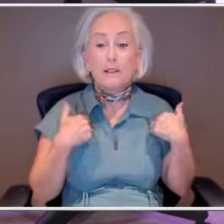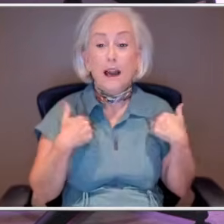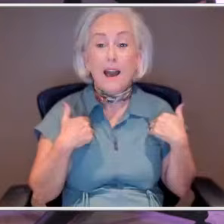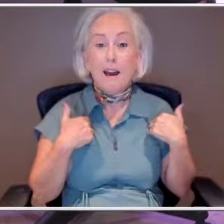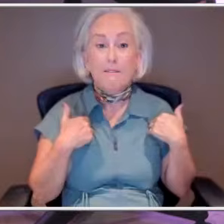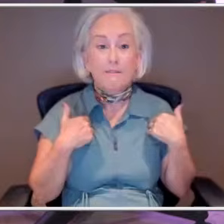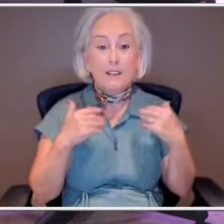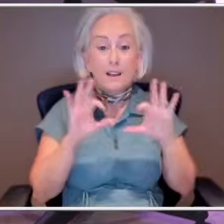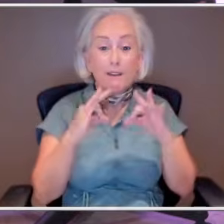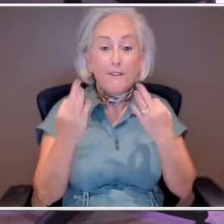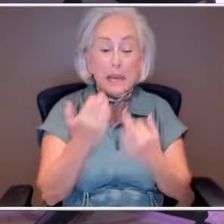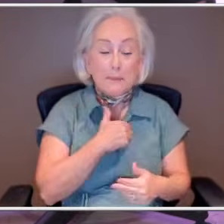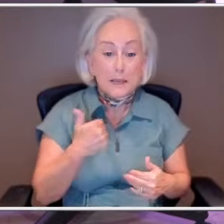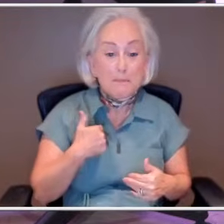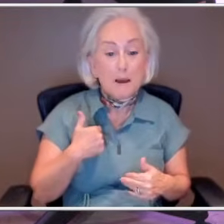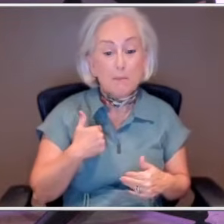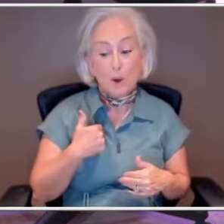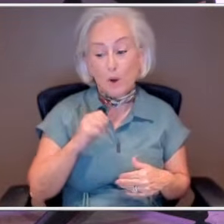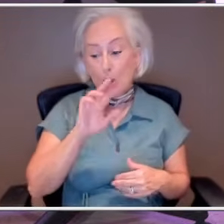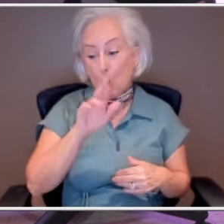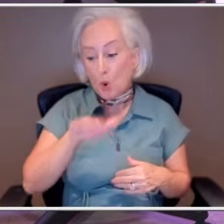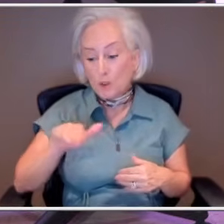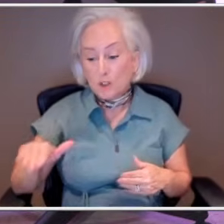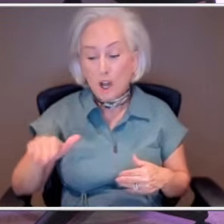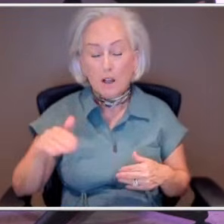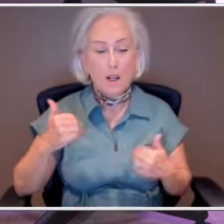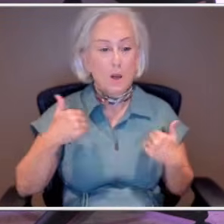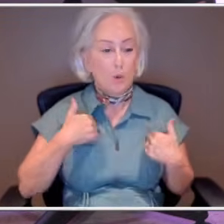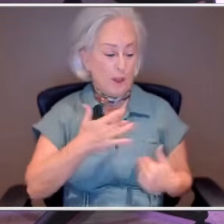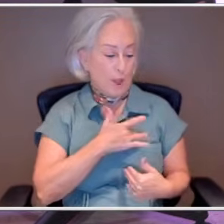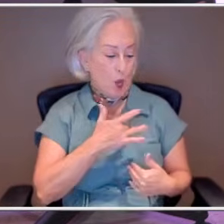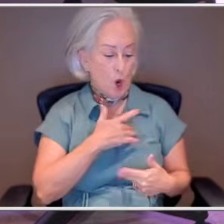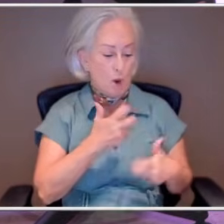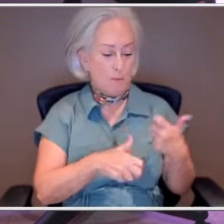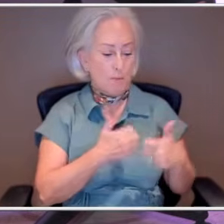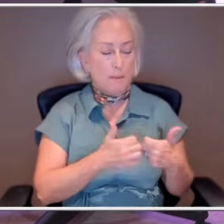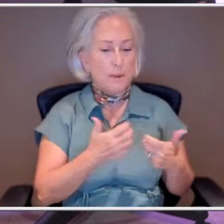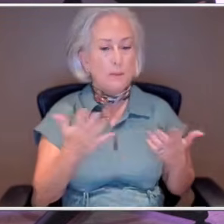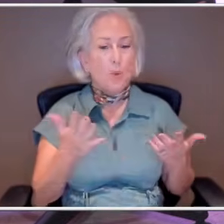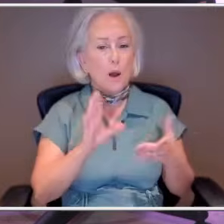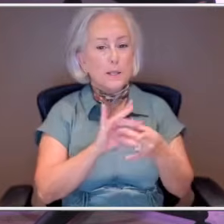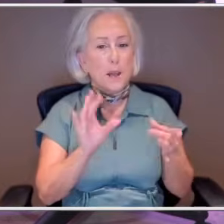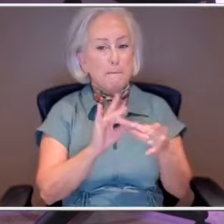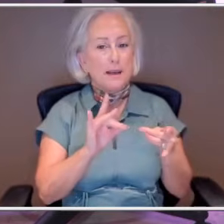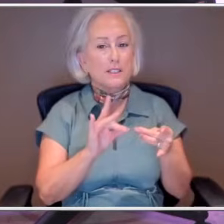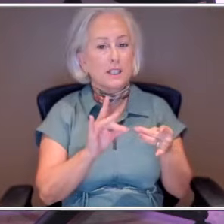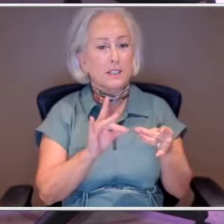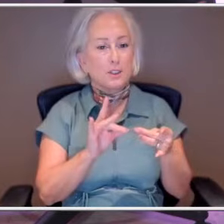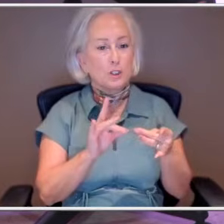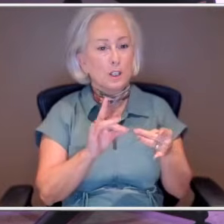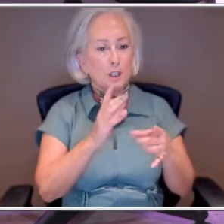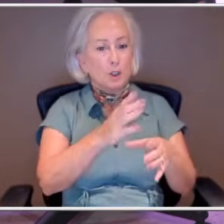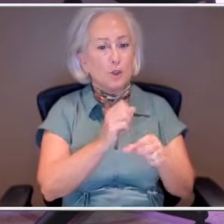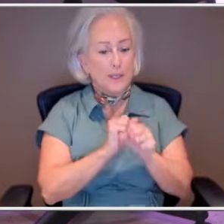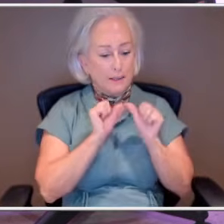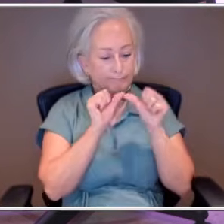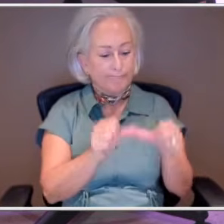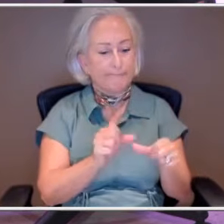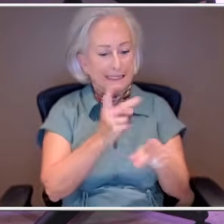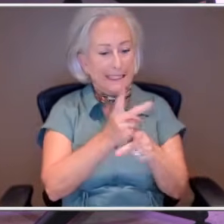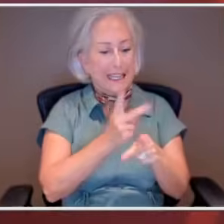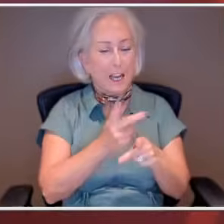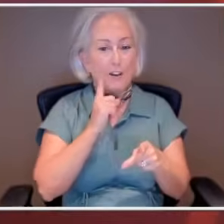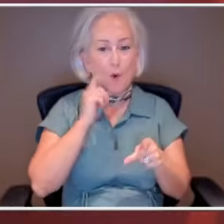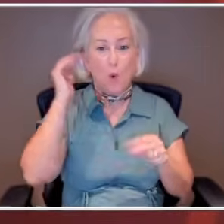is a child with a heart problem. What's your message about the continuing care that you can get when you go to an adult clinic? That it's